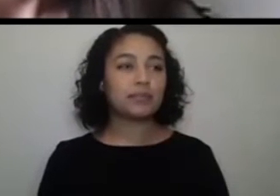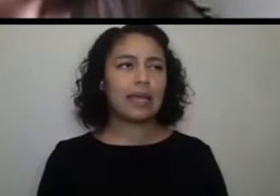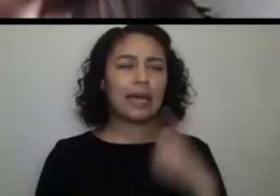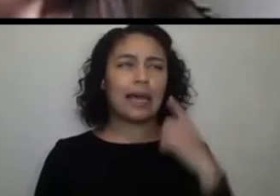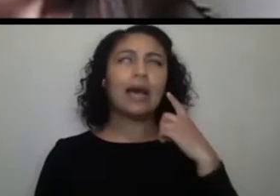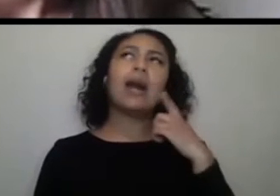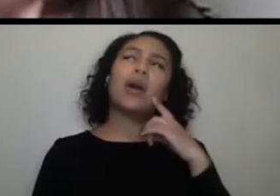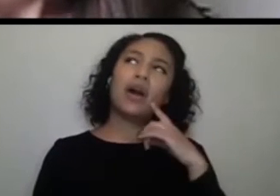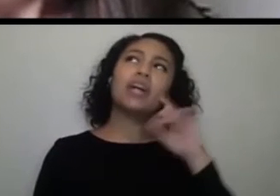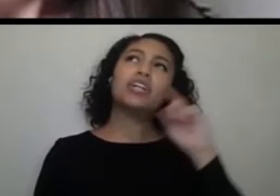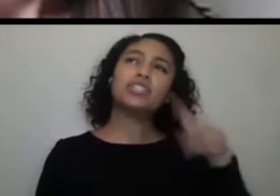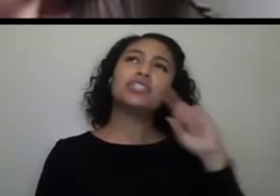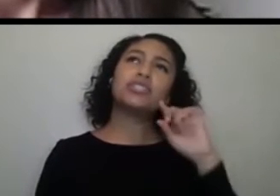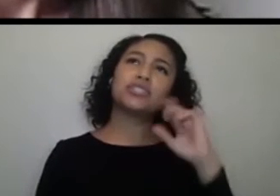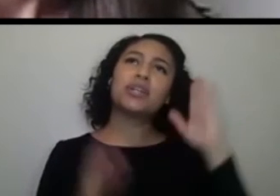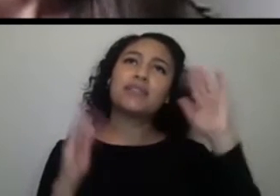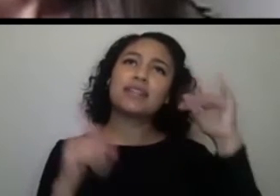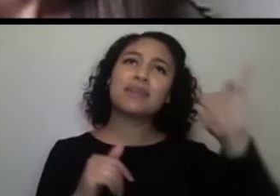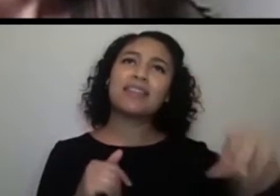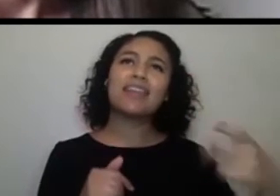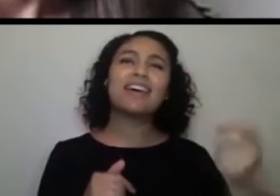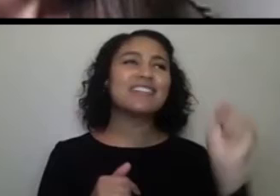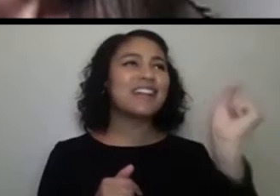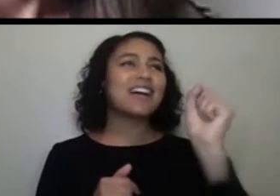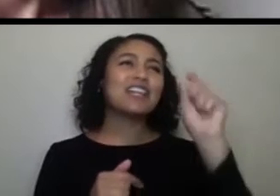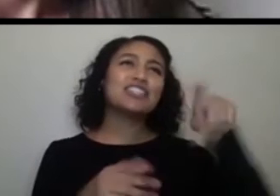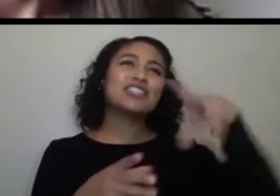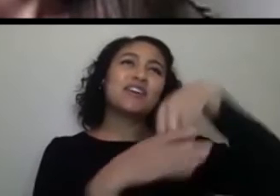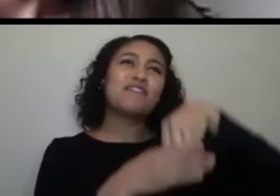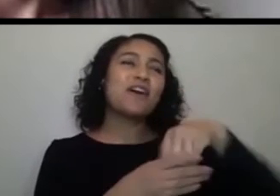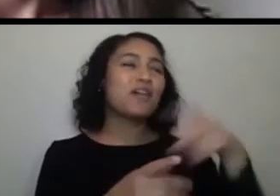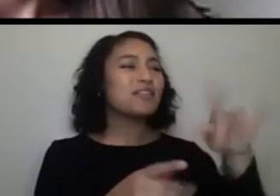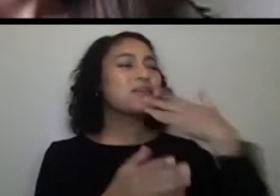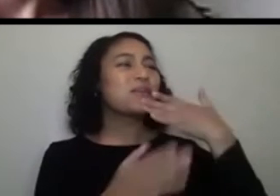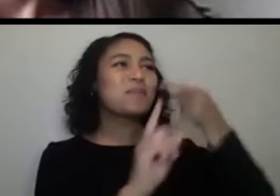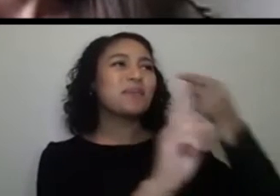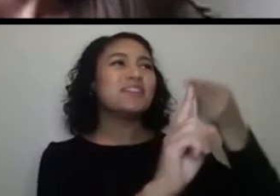put that in, but I didn't. That's a good point.